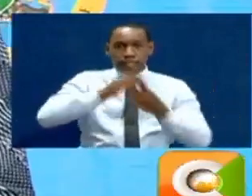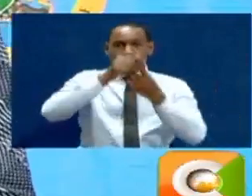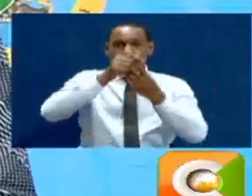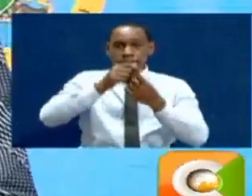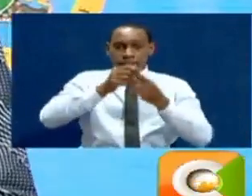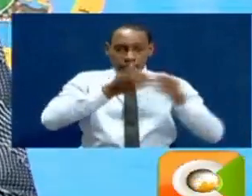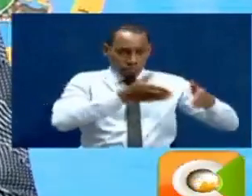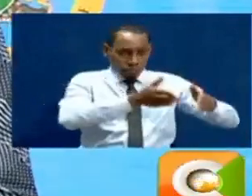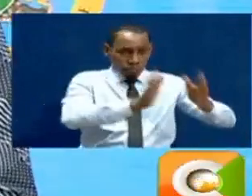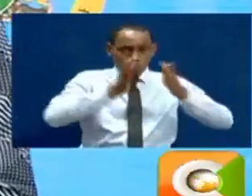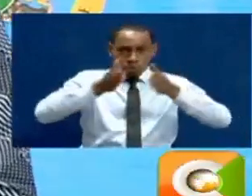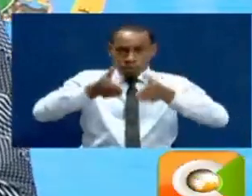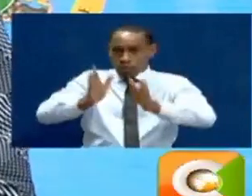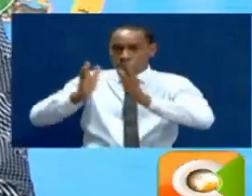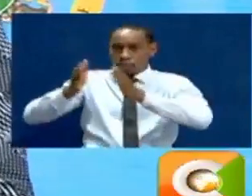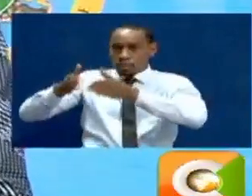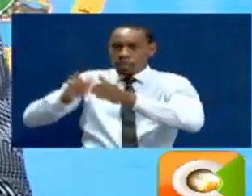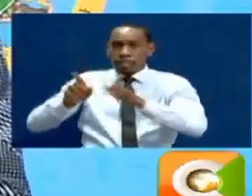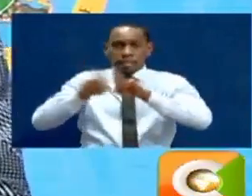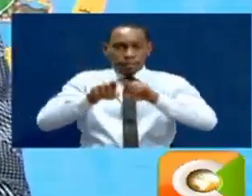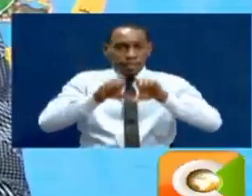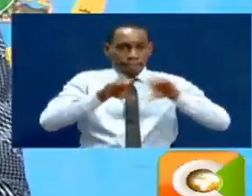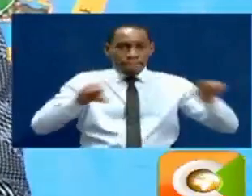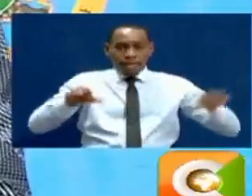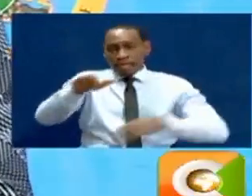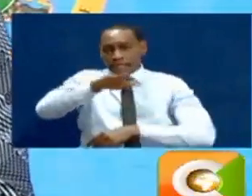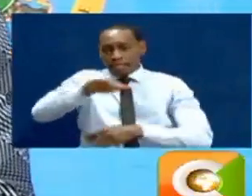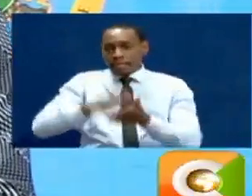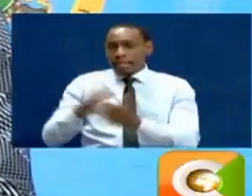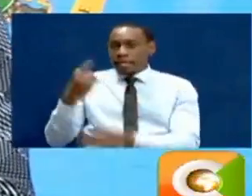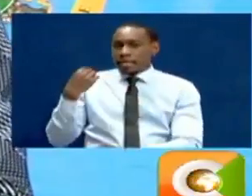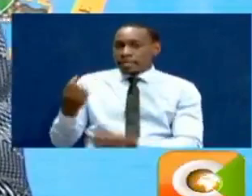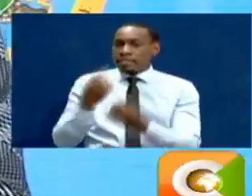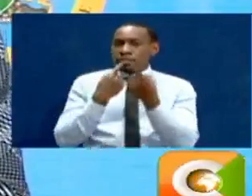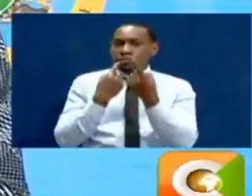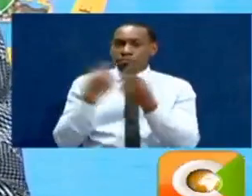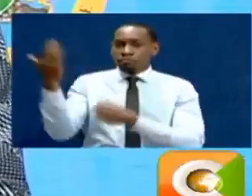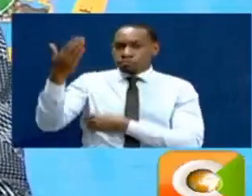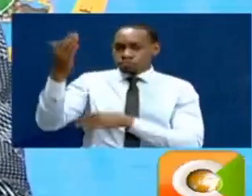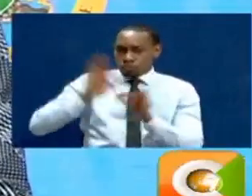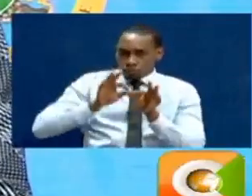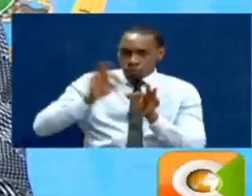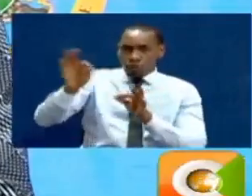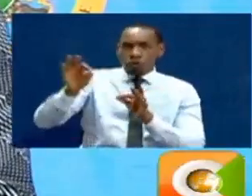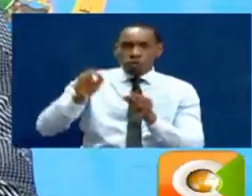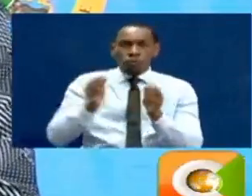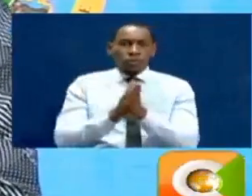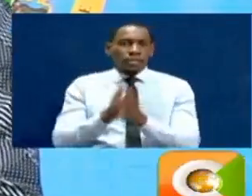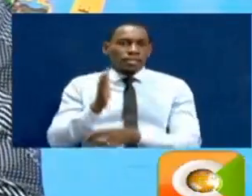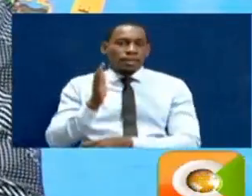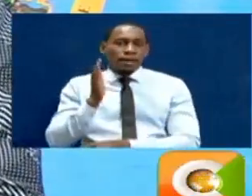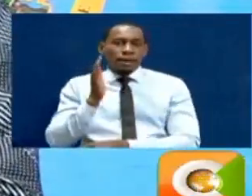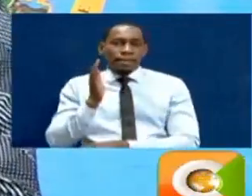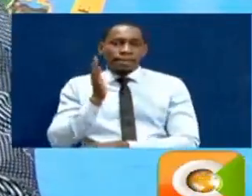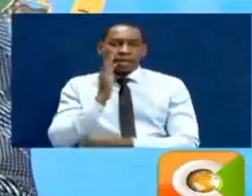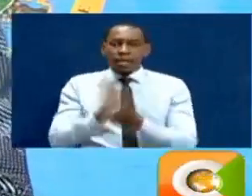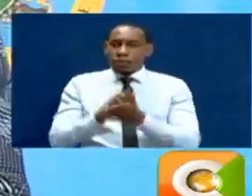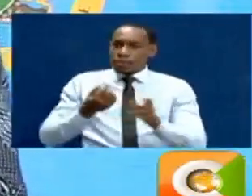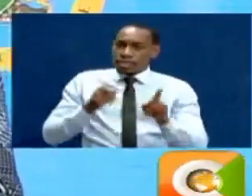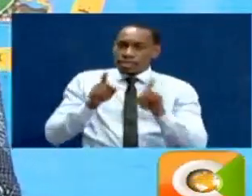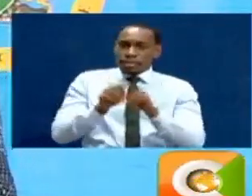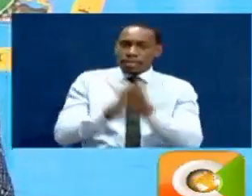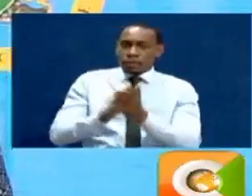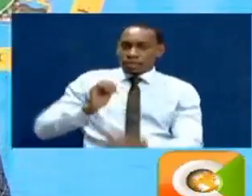the streets, in the markets. Yesterday we spoke at length to our mothers, our sisters,